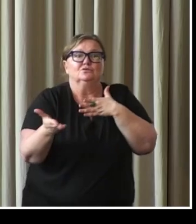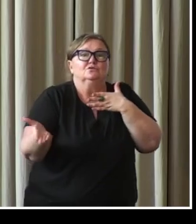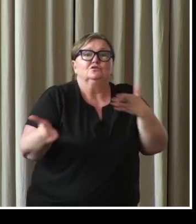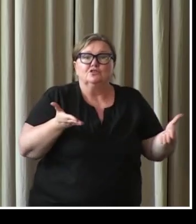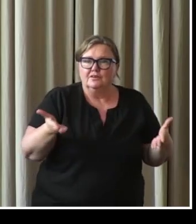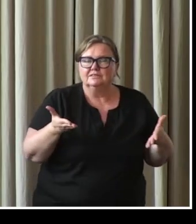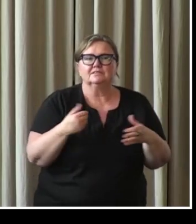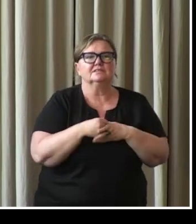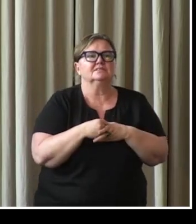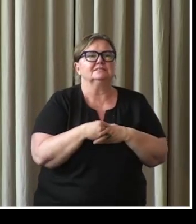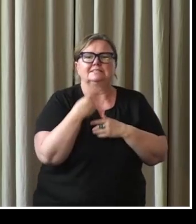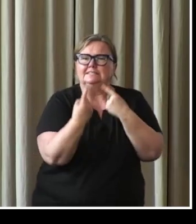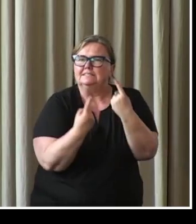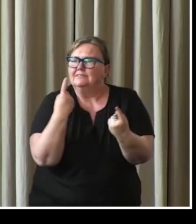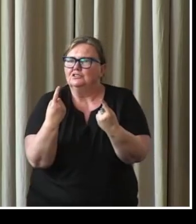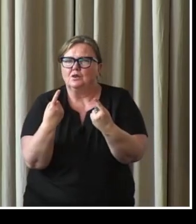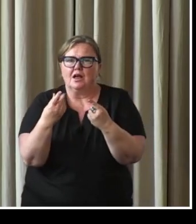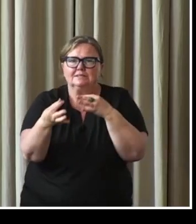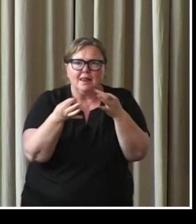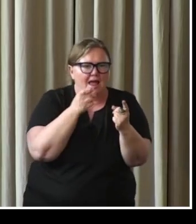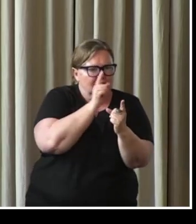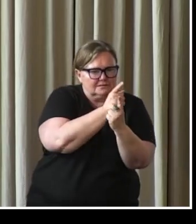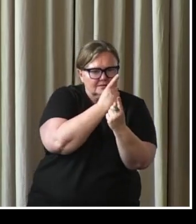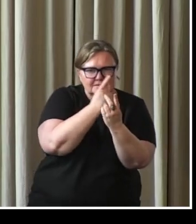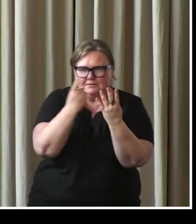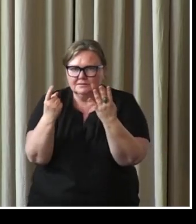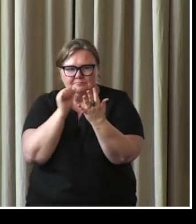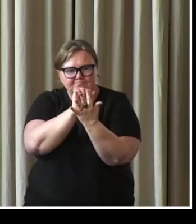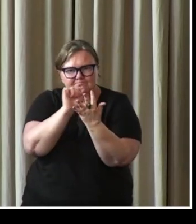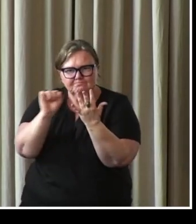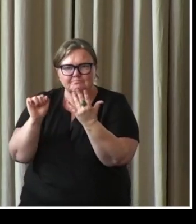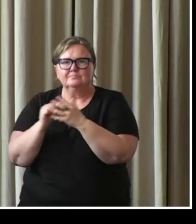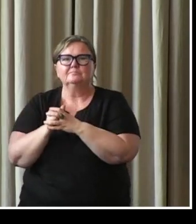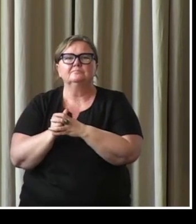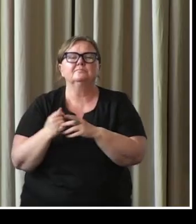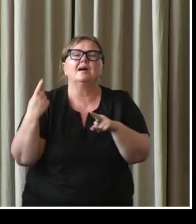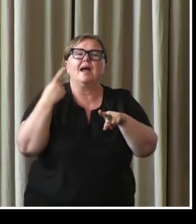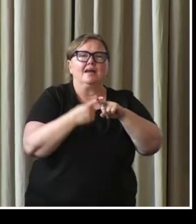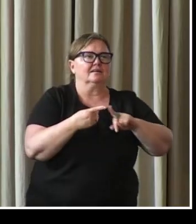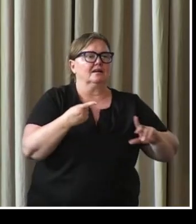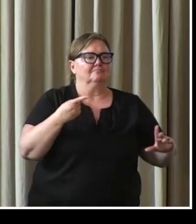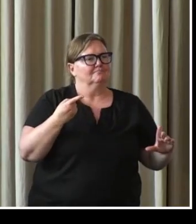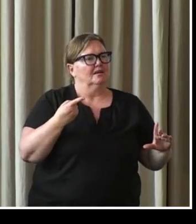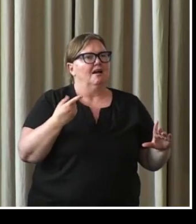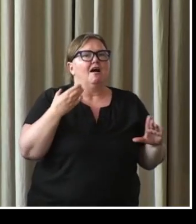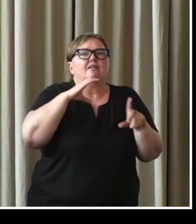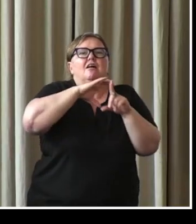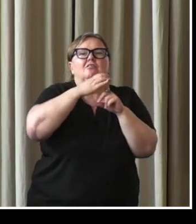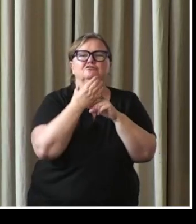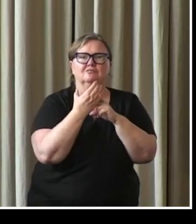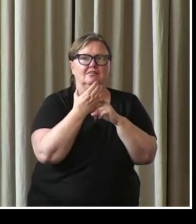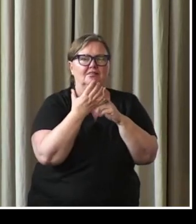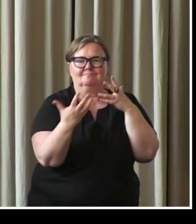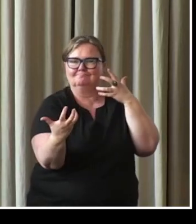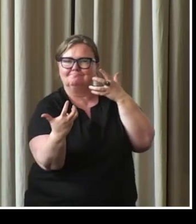services, individualised care and care plans for those with mental health conditions, and cultural sensitivity and diversity